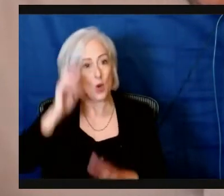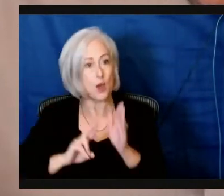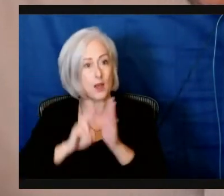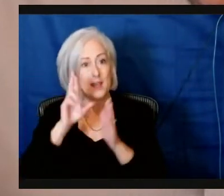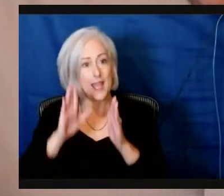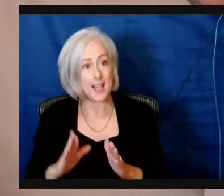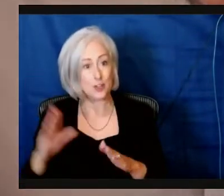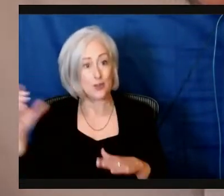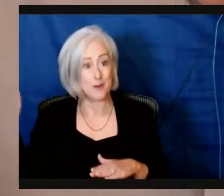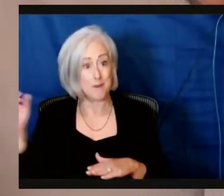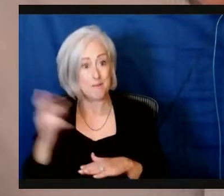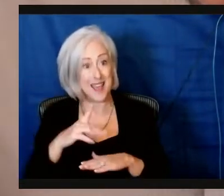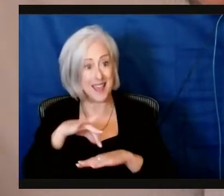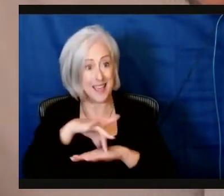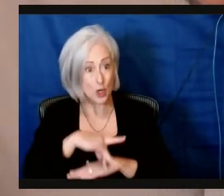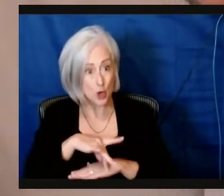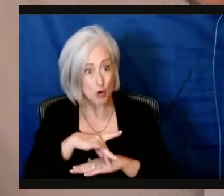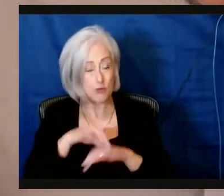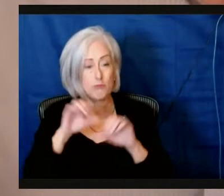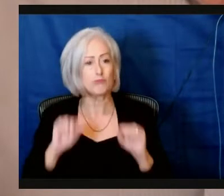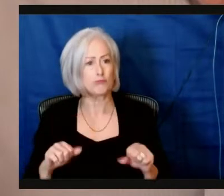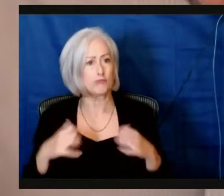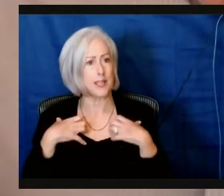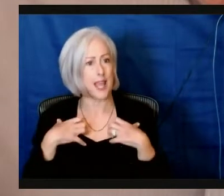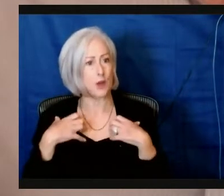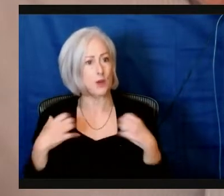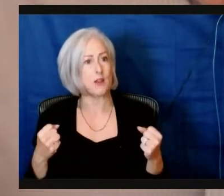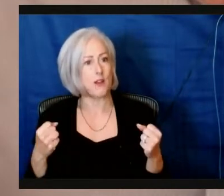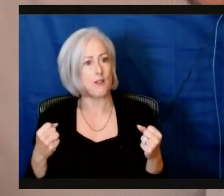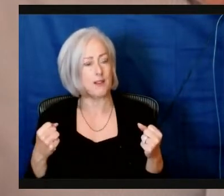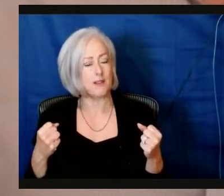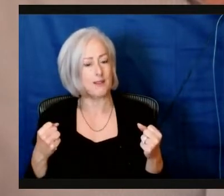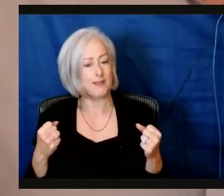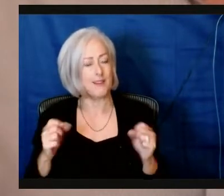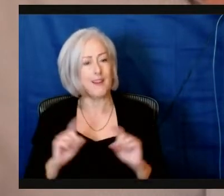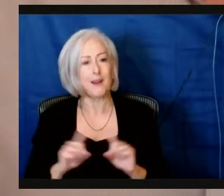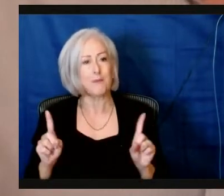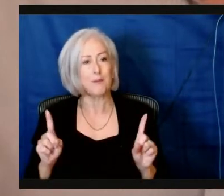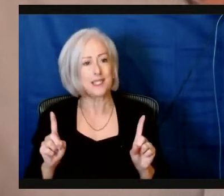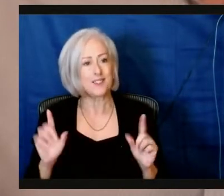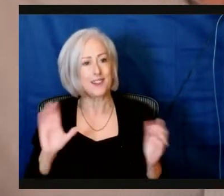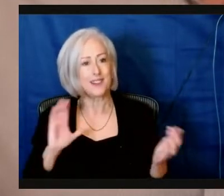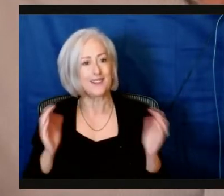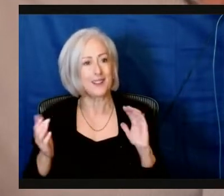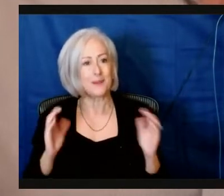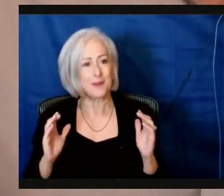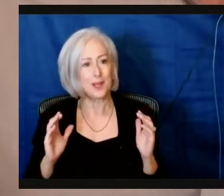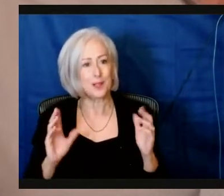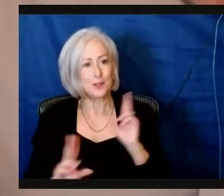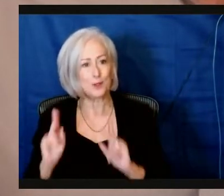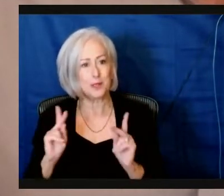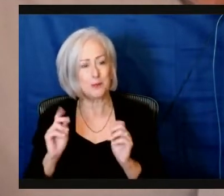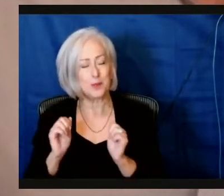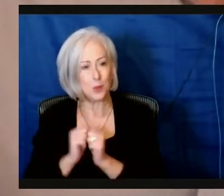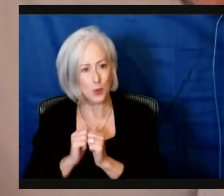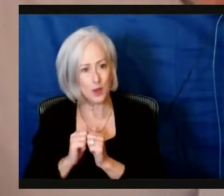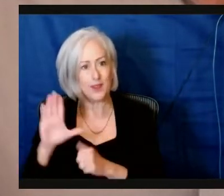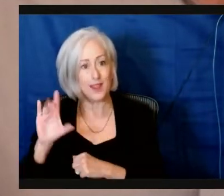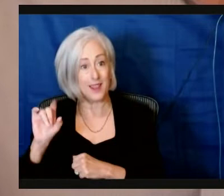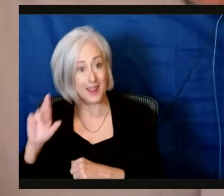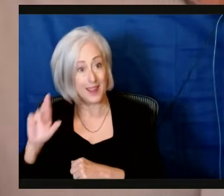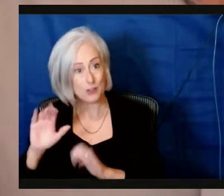Earth, but that's not the case with patients who are suffering from cachexia. So there's a lot to be learned on how the